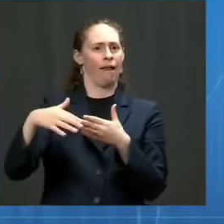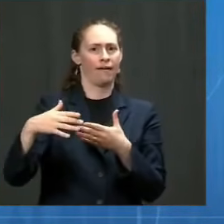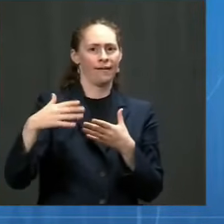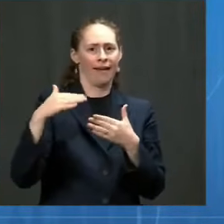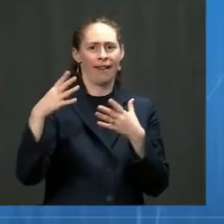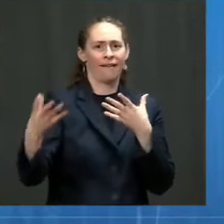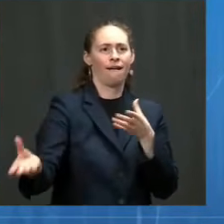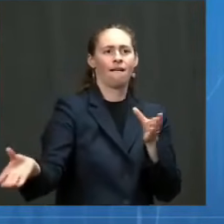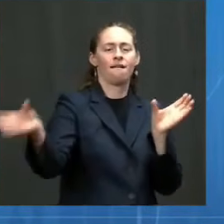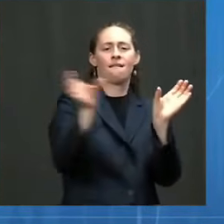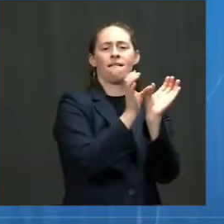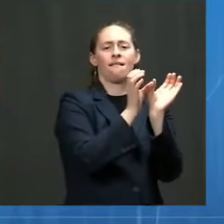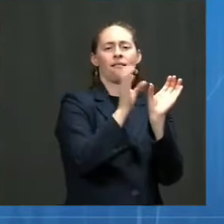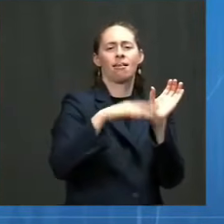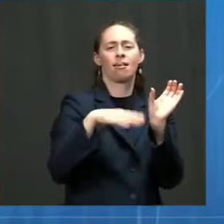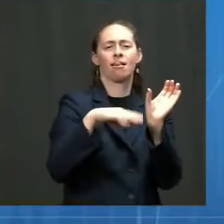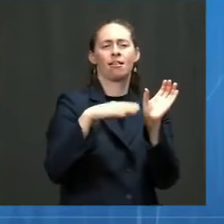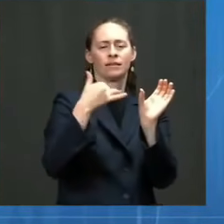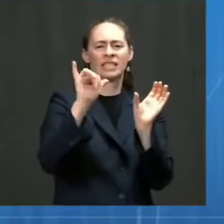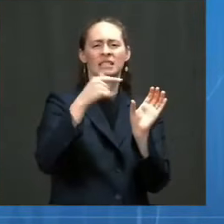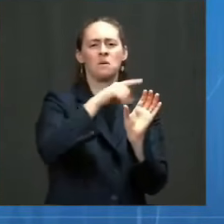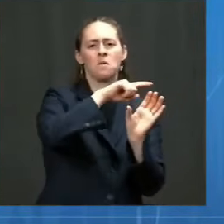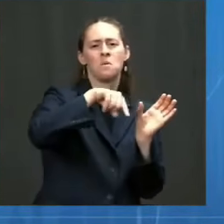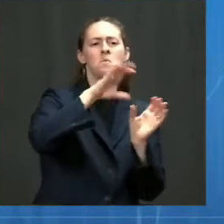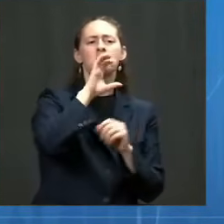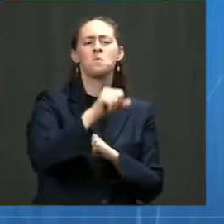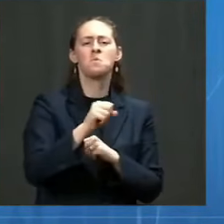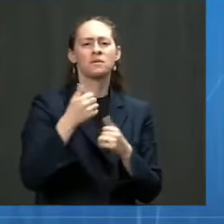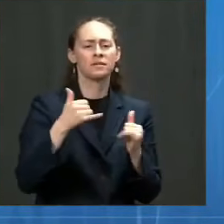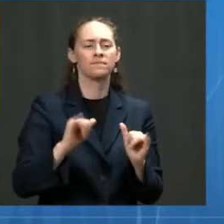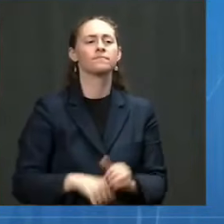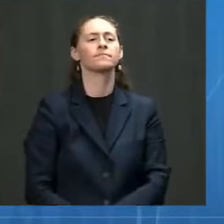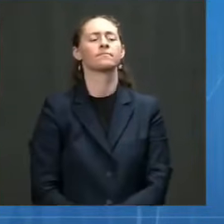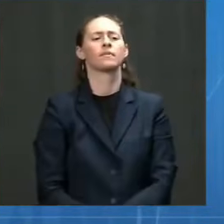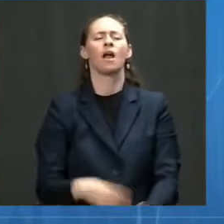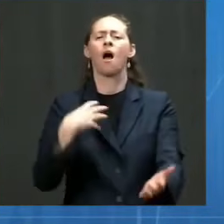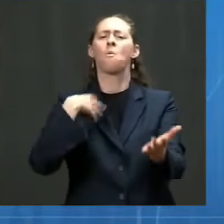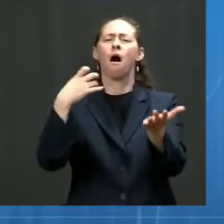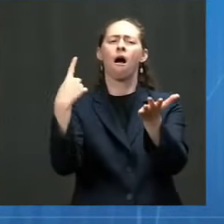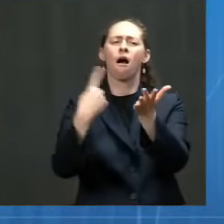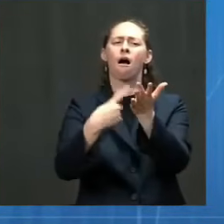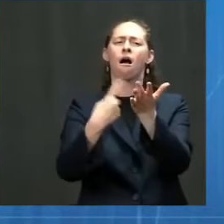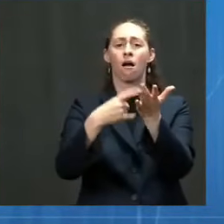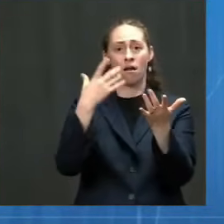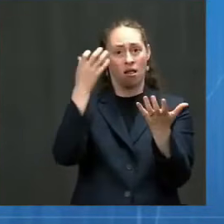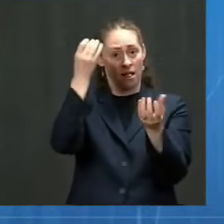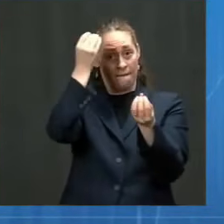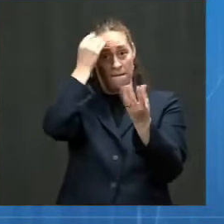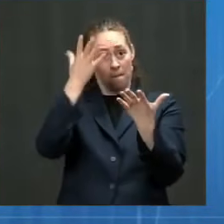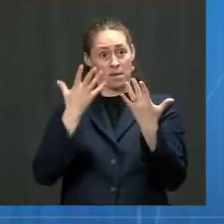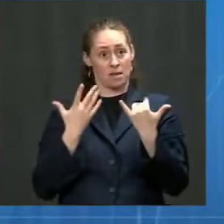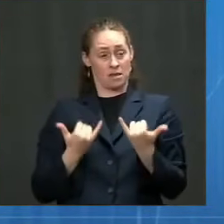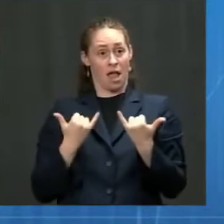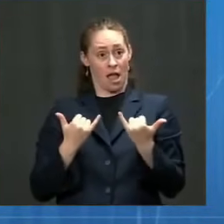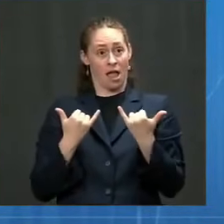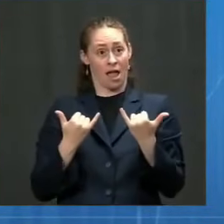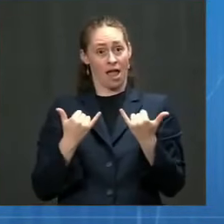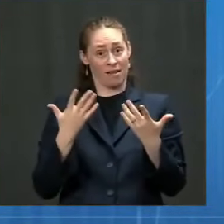variant. I do want to reiterate, though, that based on the data we're seeing, and we don't have fully updated numbers,